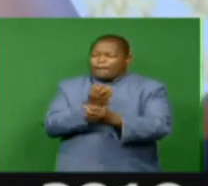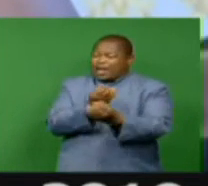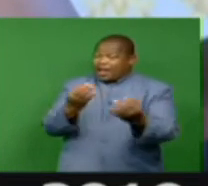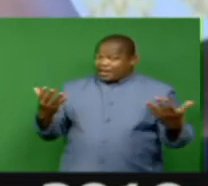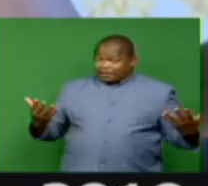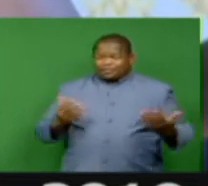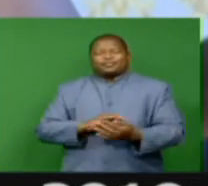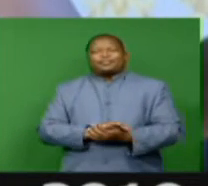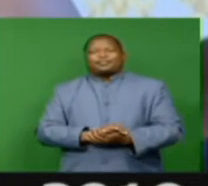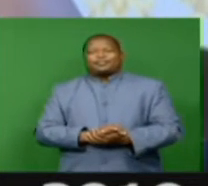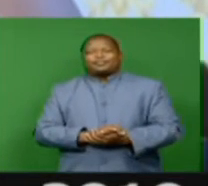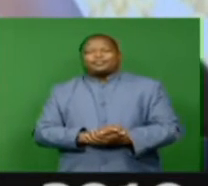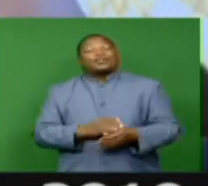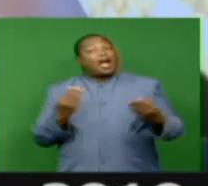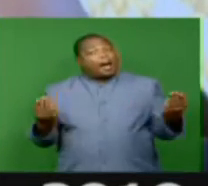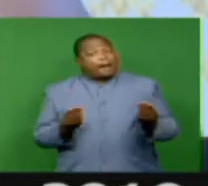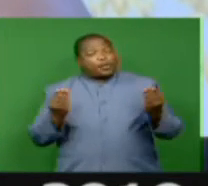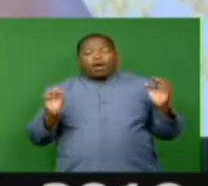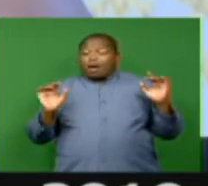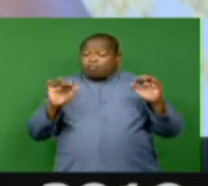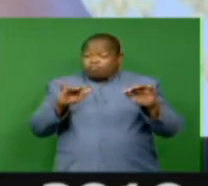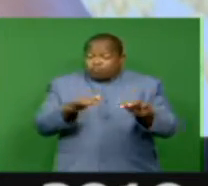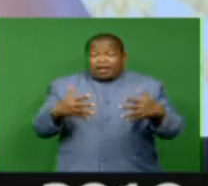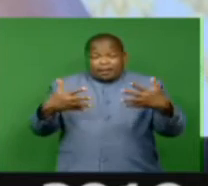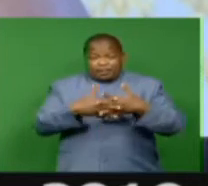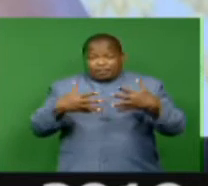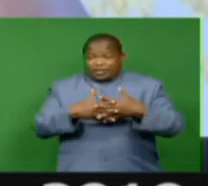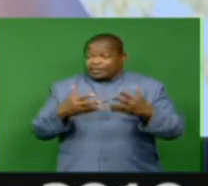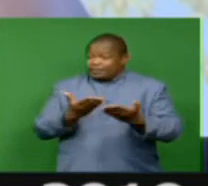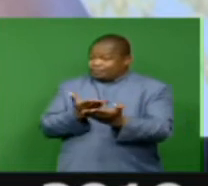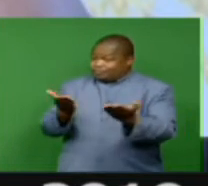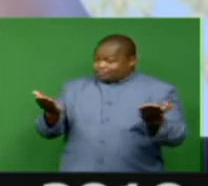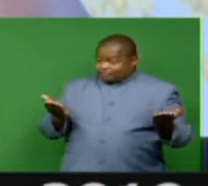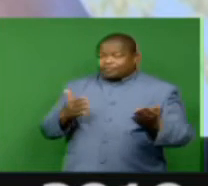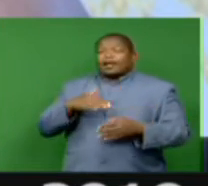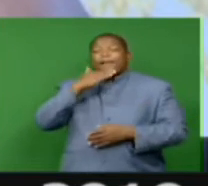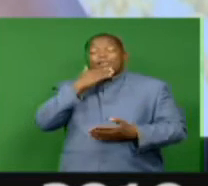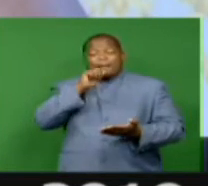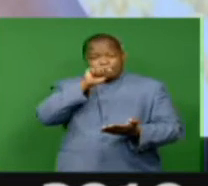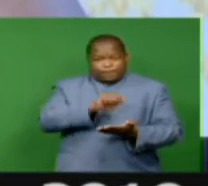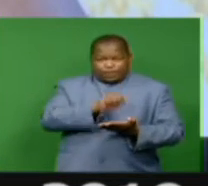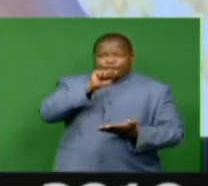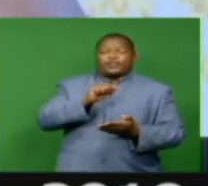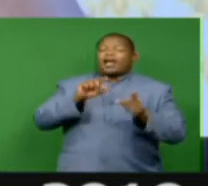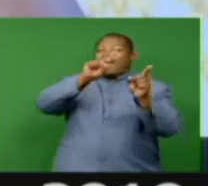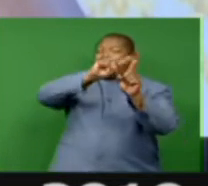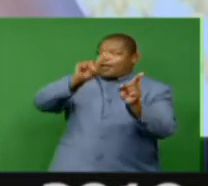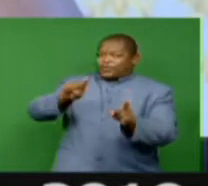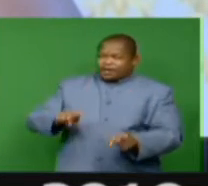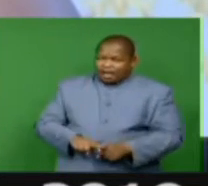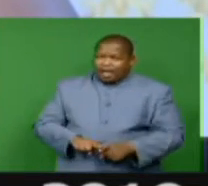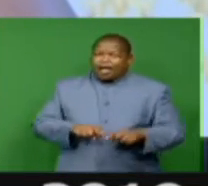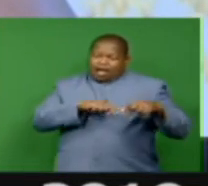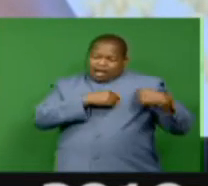delegates in this room, Your Majesty, is testament of the sincerity with which Africa has embraced